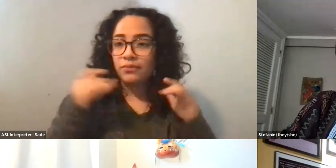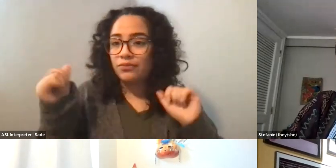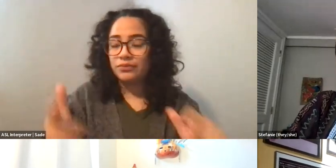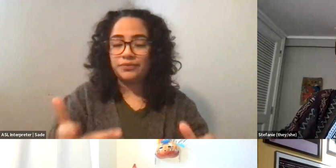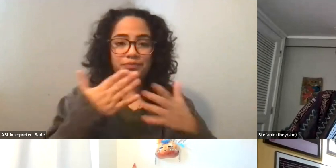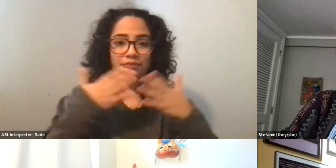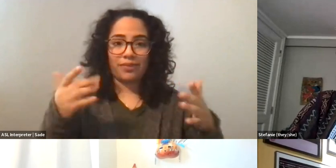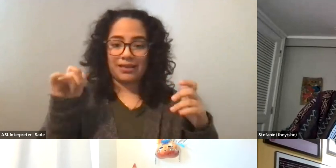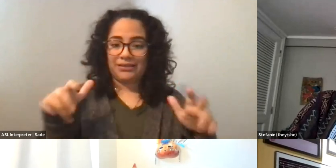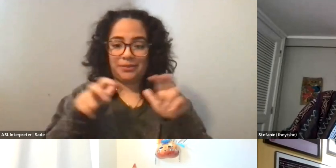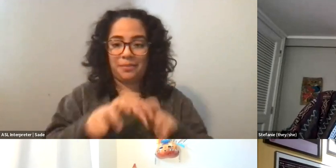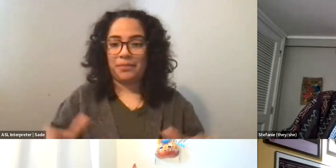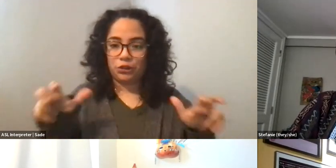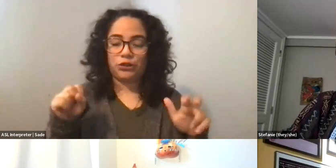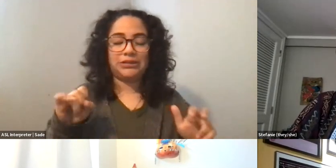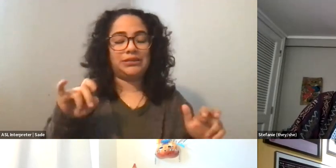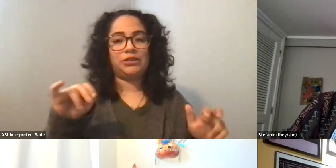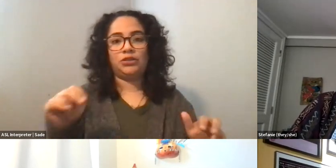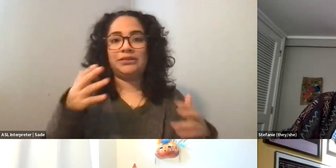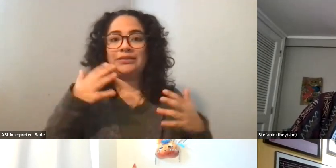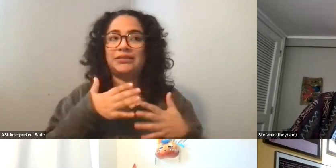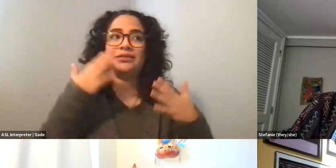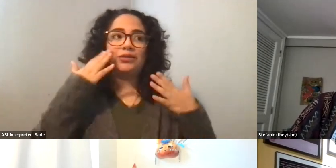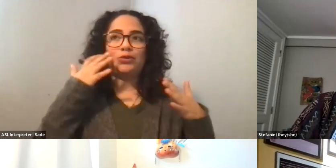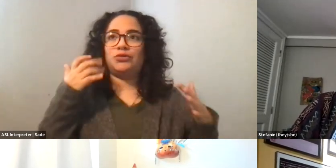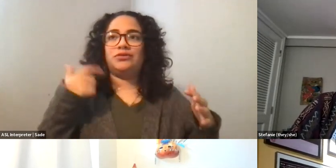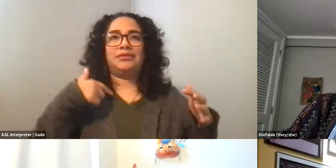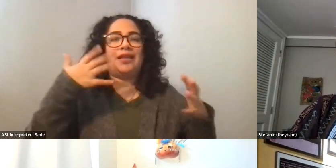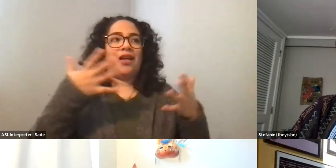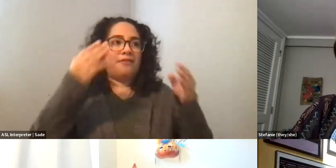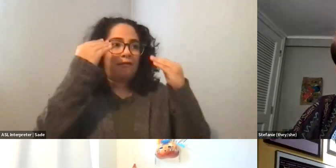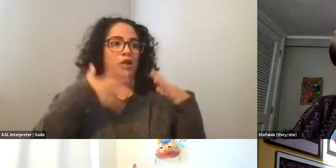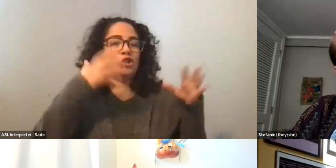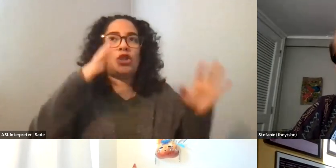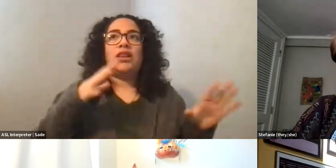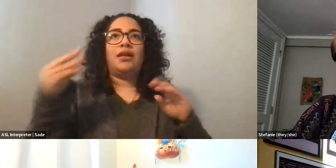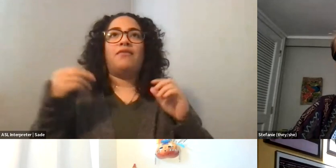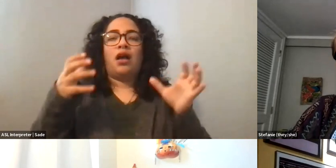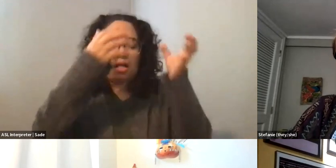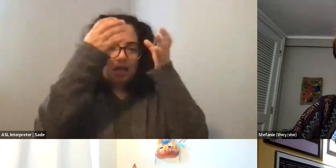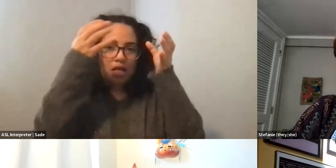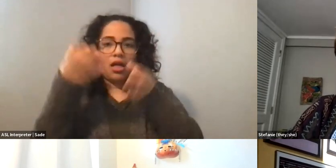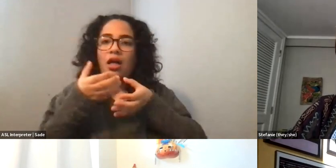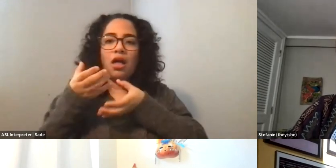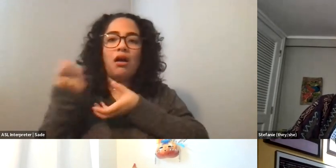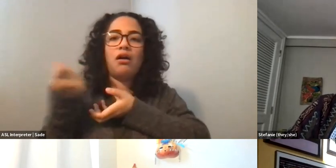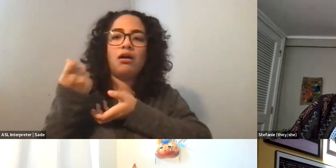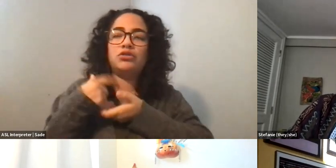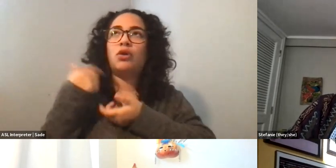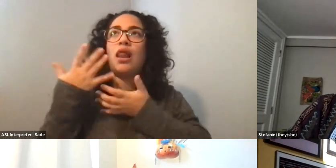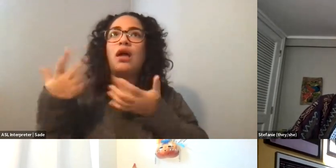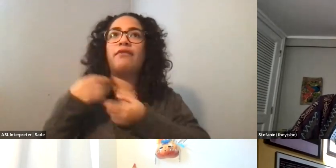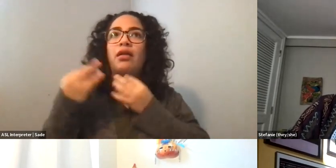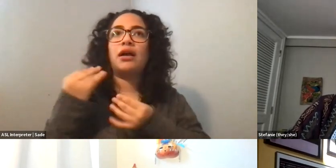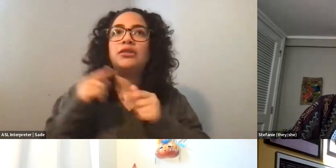our panel session. There's so much to leave with and so much to think about. And I want us to just continue to